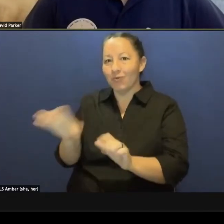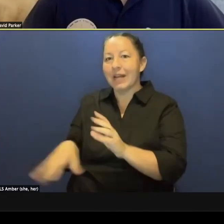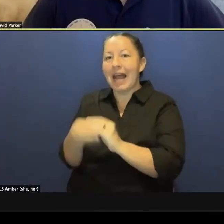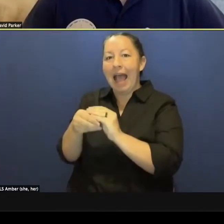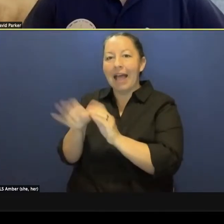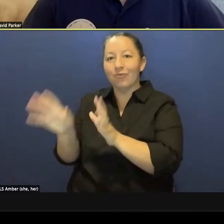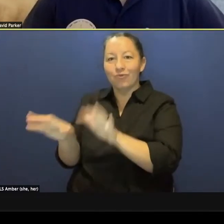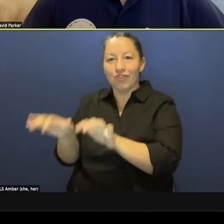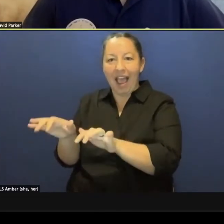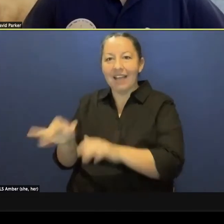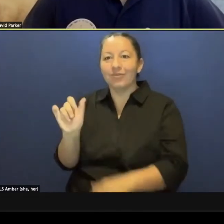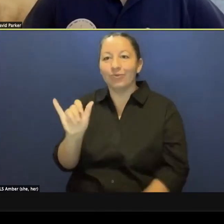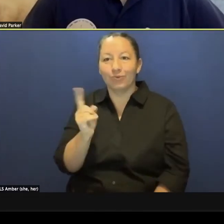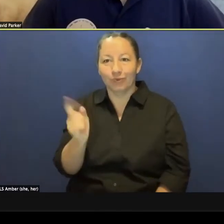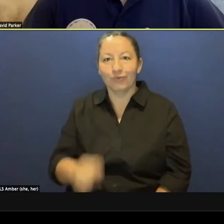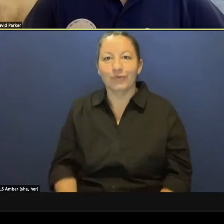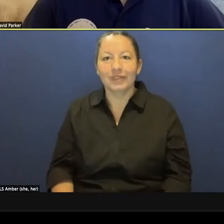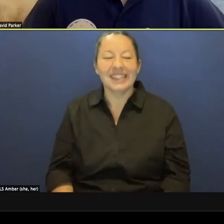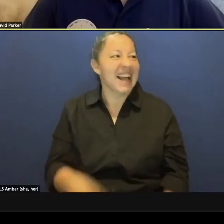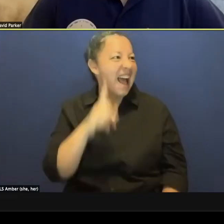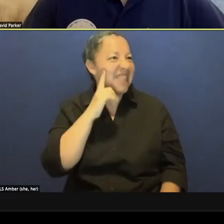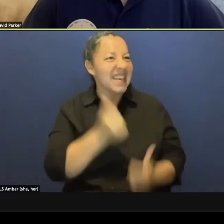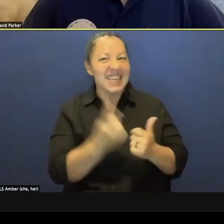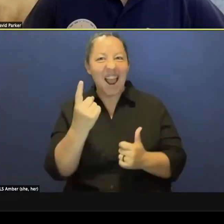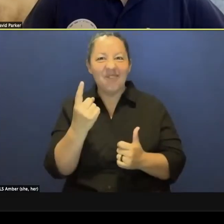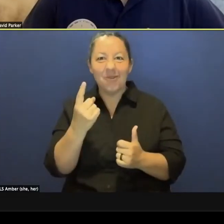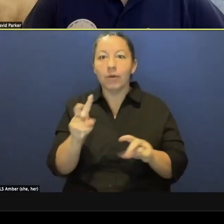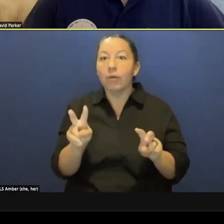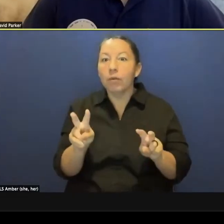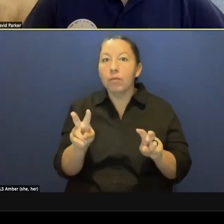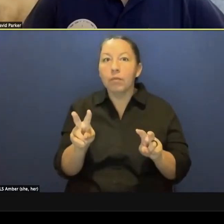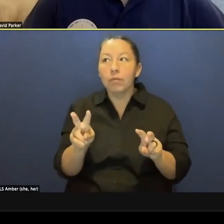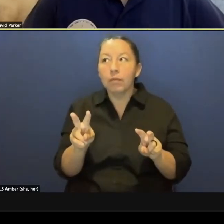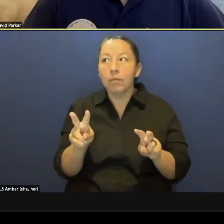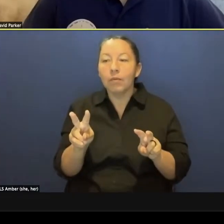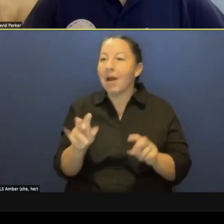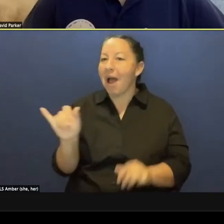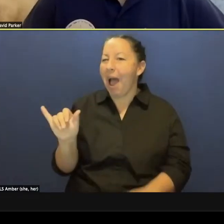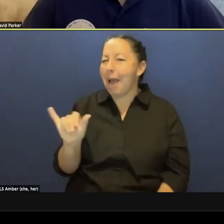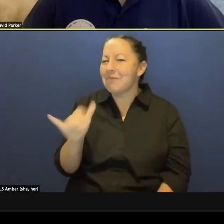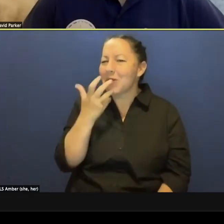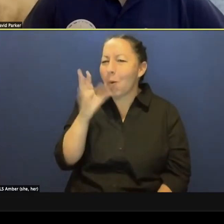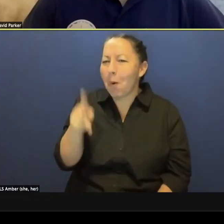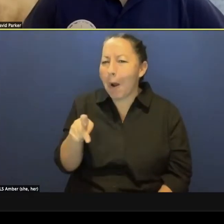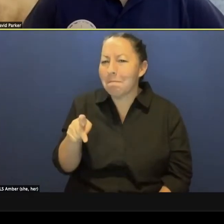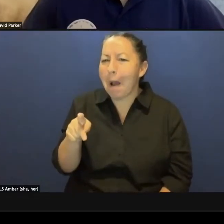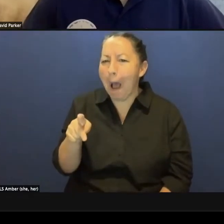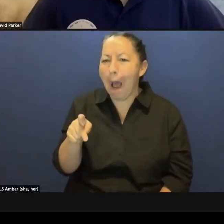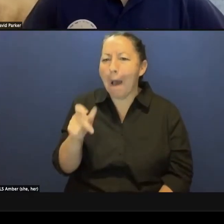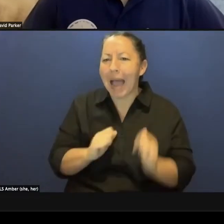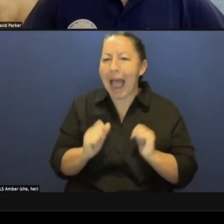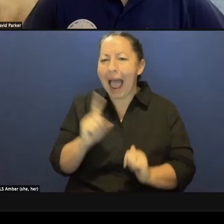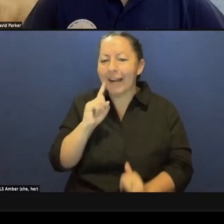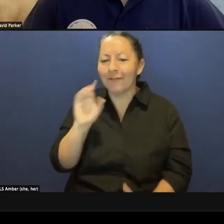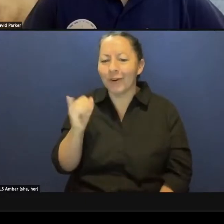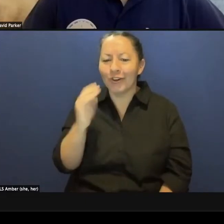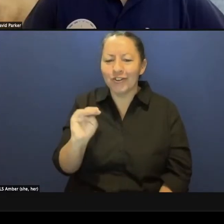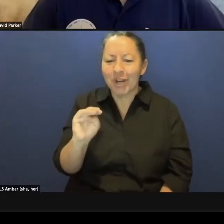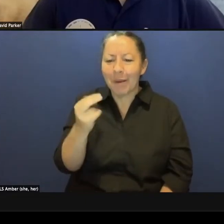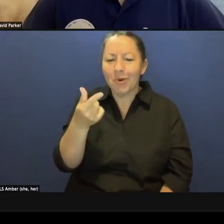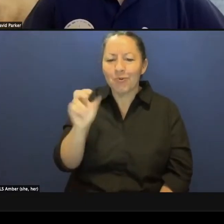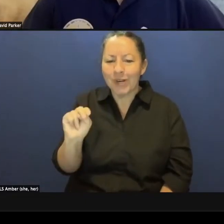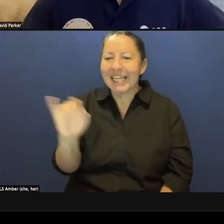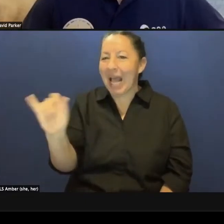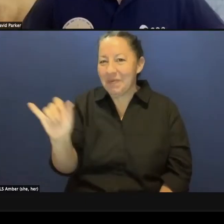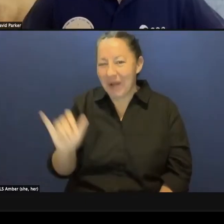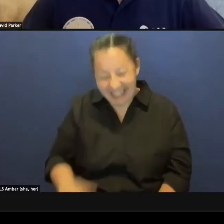I think everyone's stunned. I'm just the warm-up act for Jim Green anyway. I think we are going to get some questions your